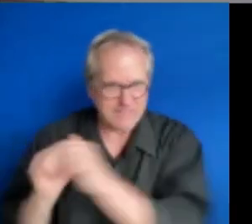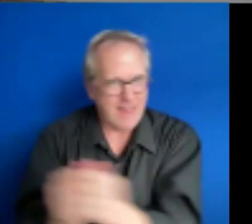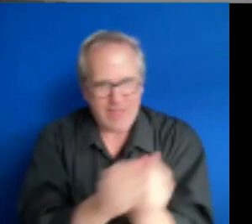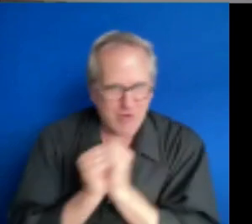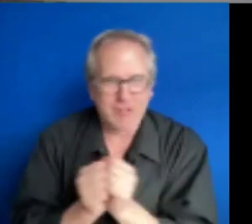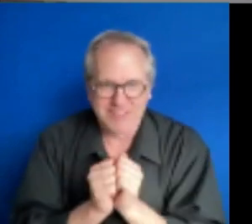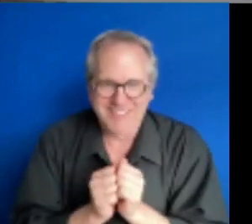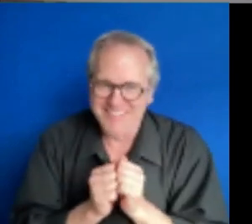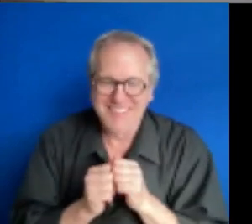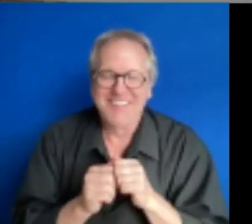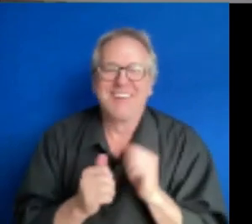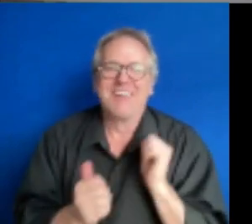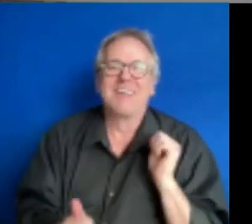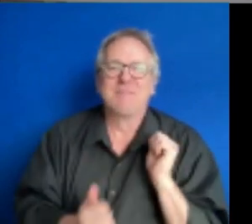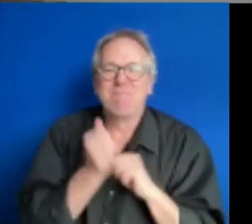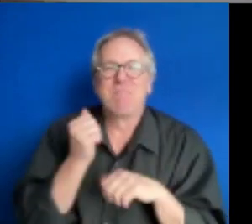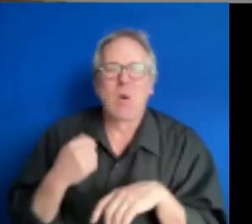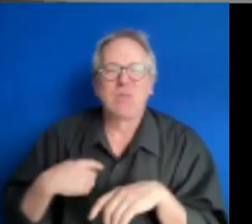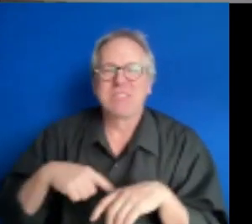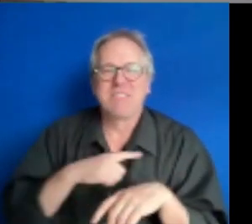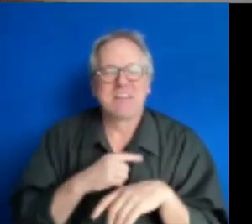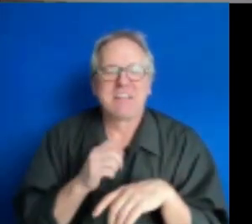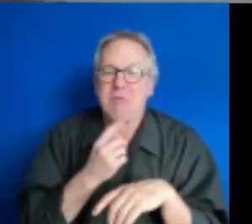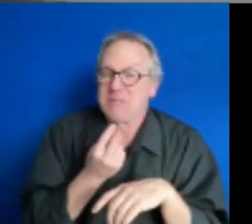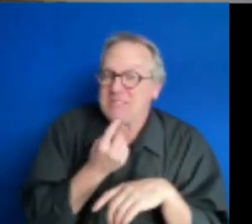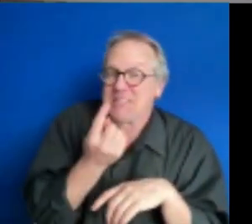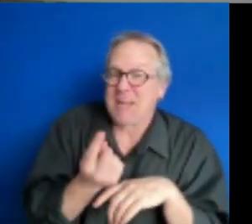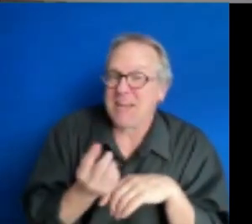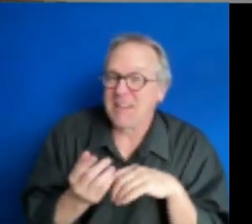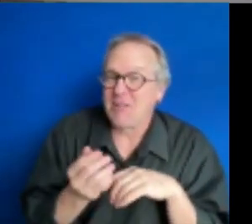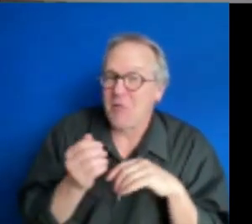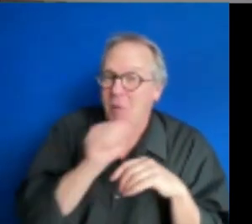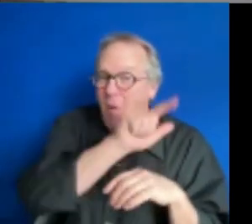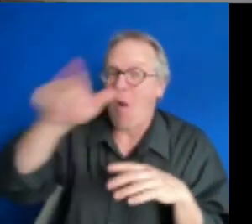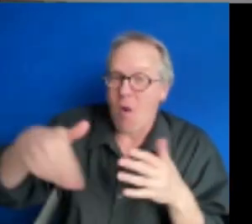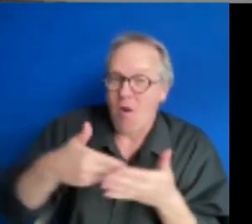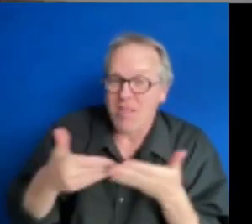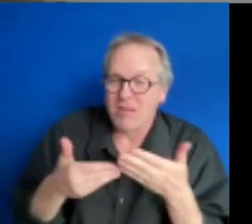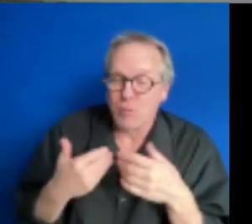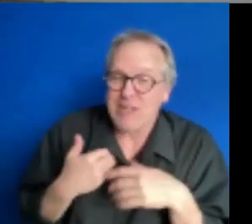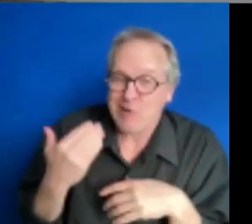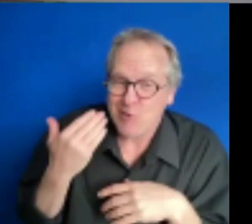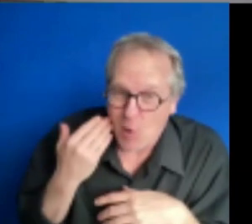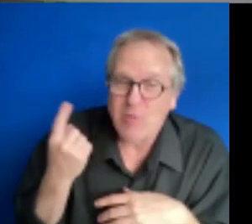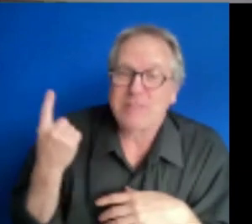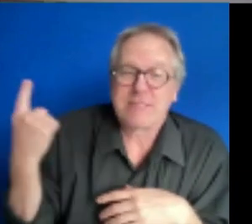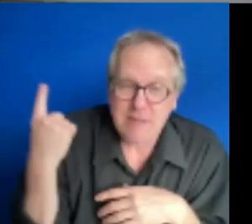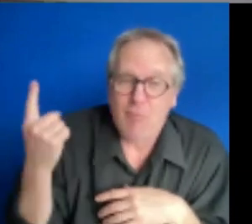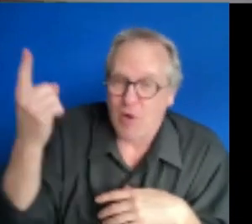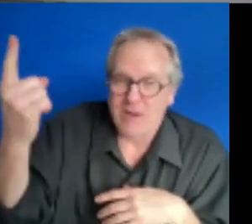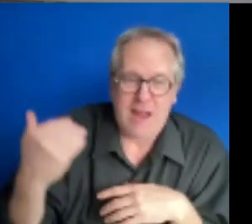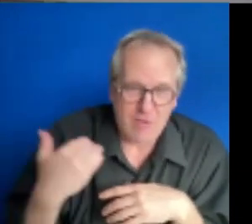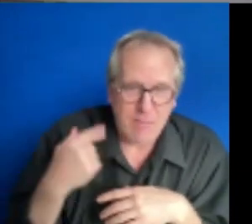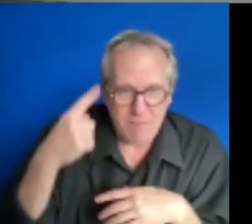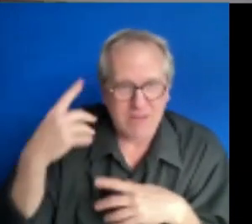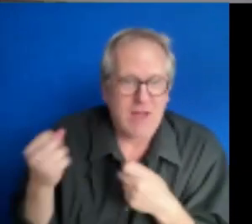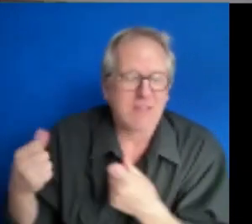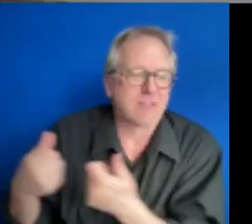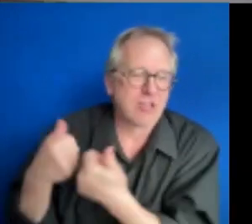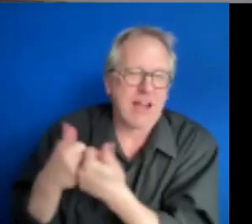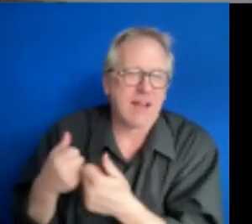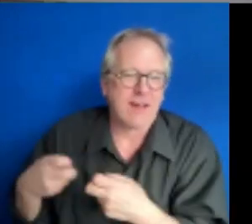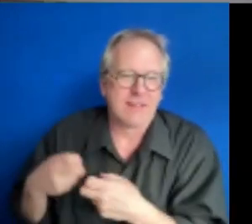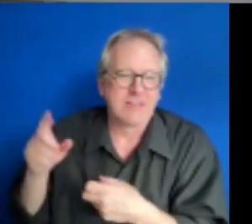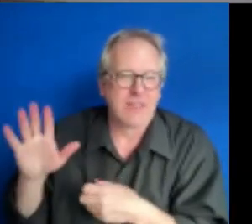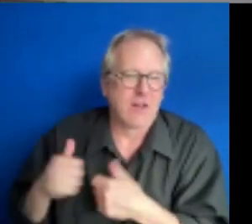of us, I would even venture to say that all of us know people who have mental health challenges in